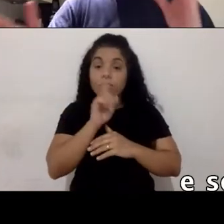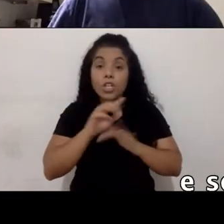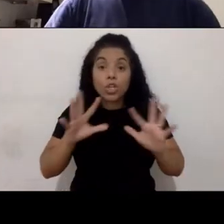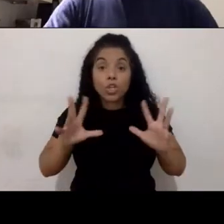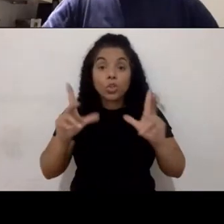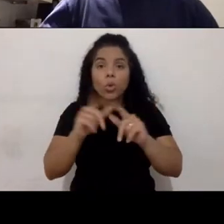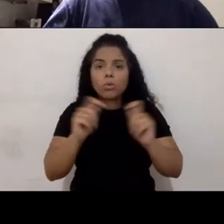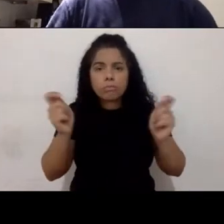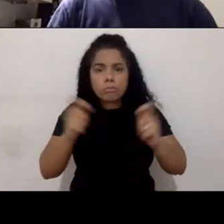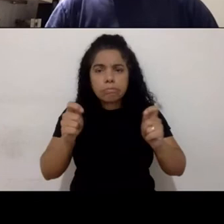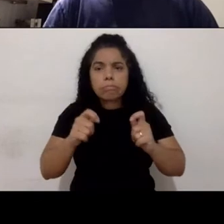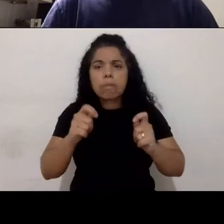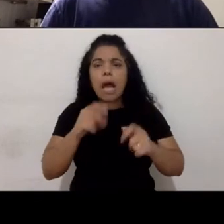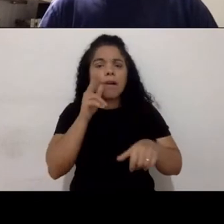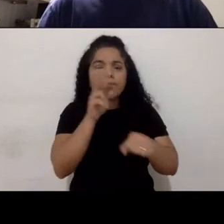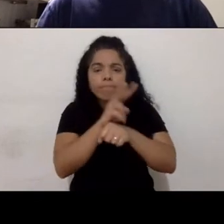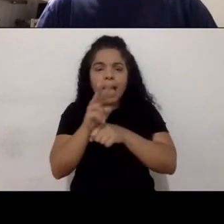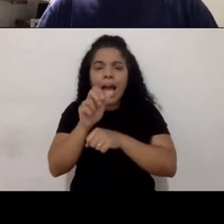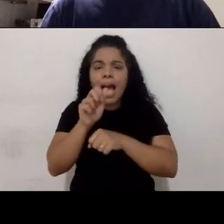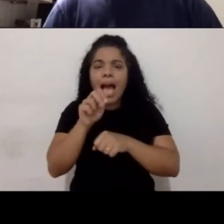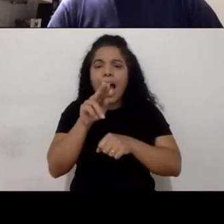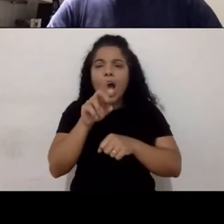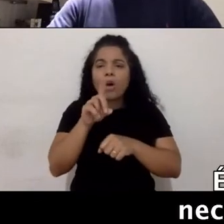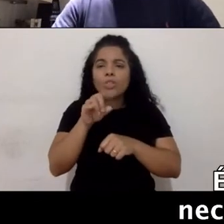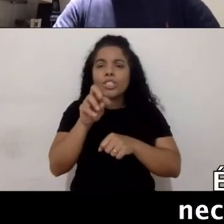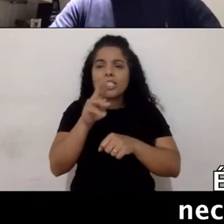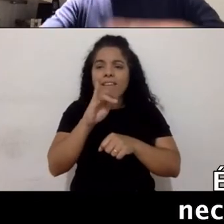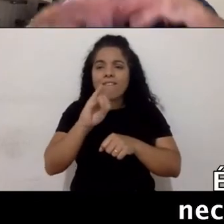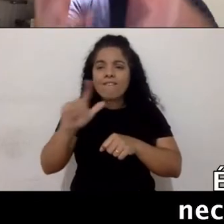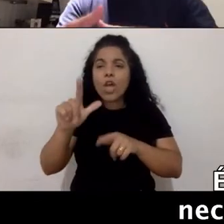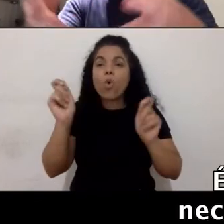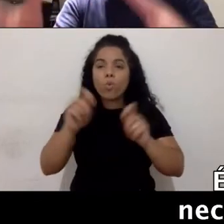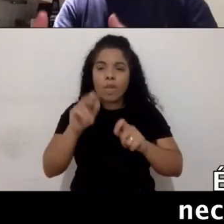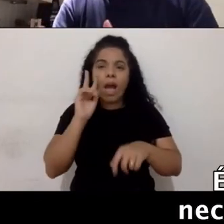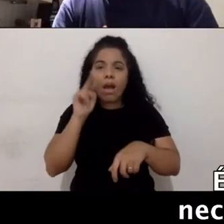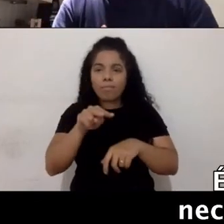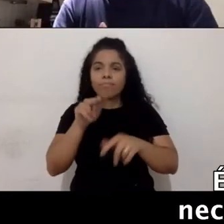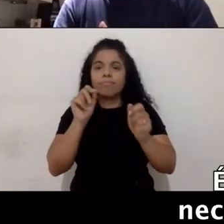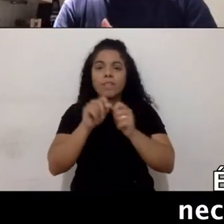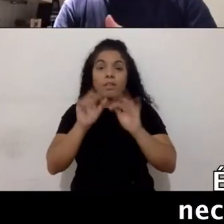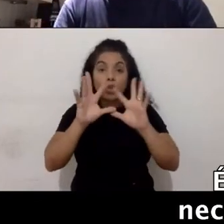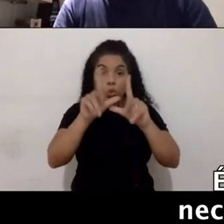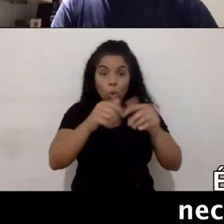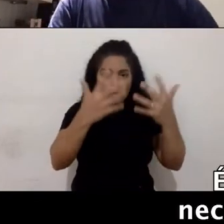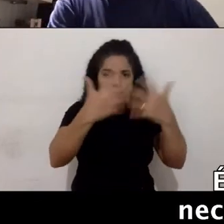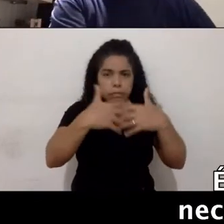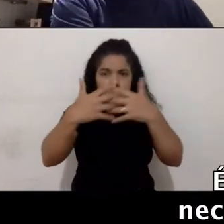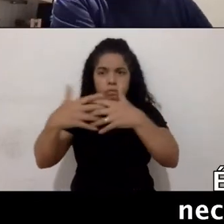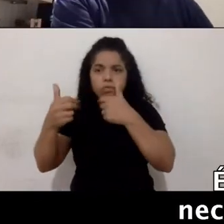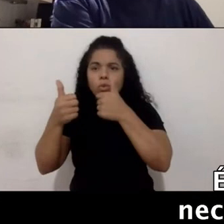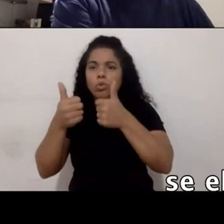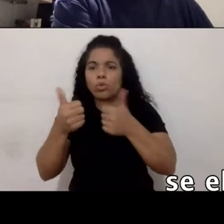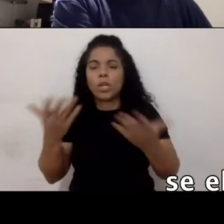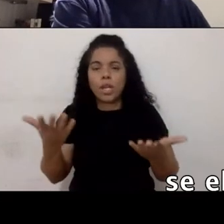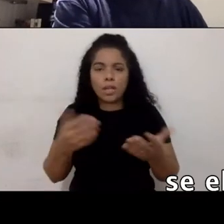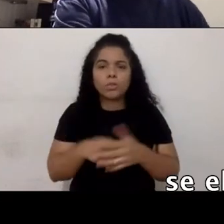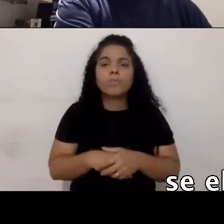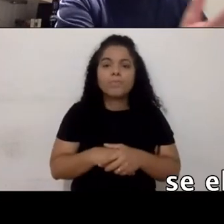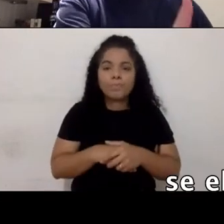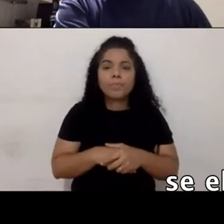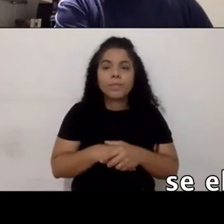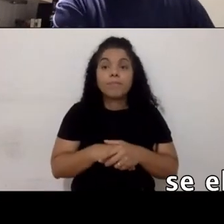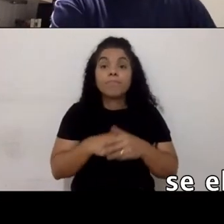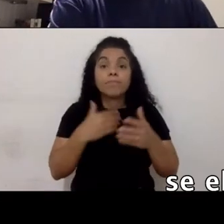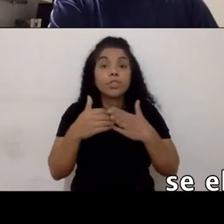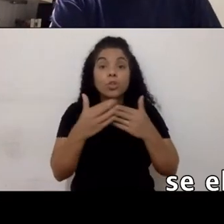enforced, and we can track that. But in any case, like that's a stricter controls we might need over other parts of our system where they're handling